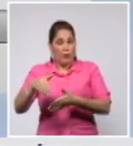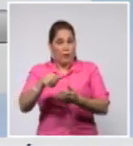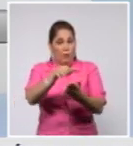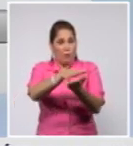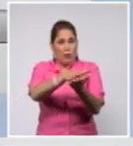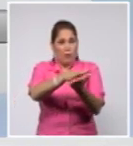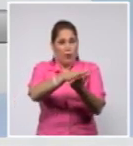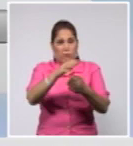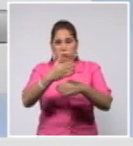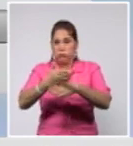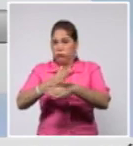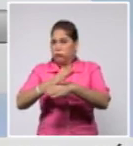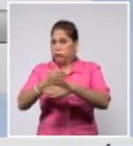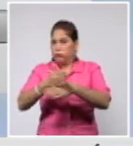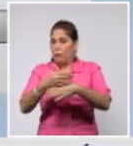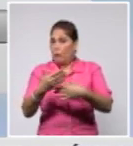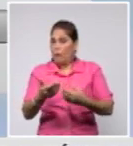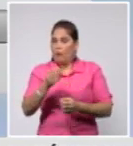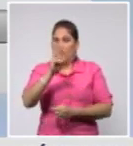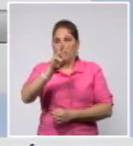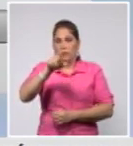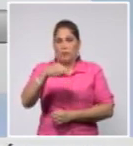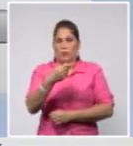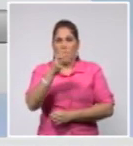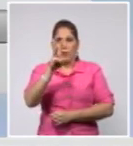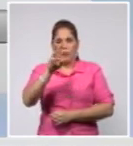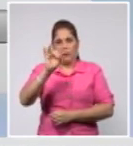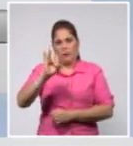541,624, and a mortality rate of